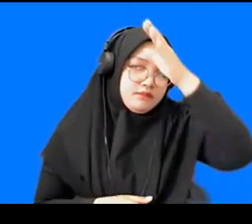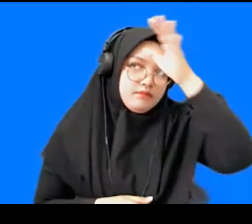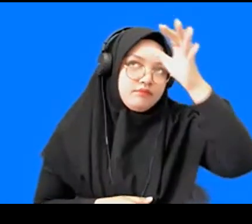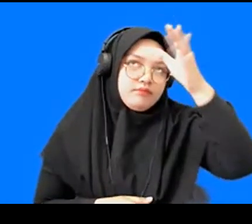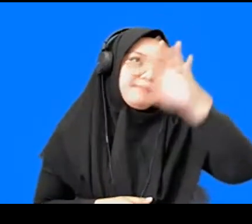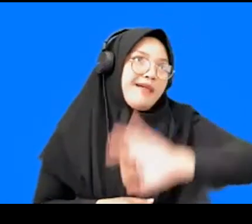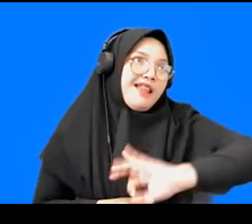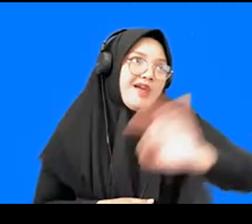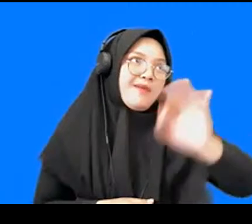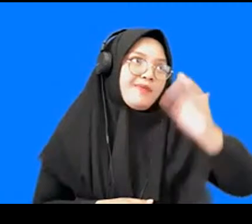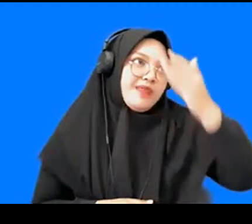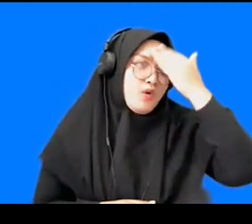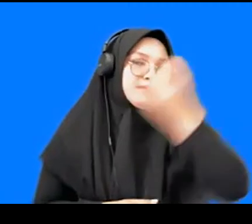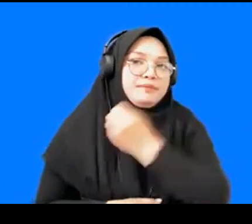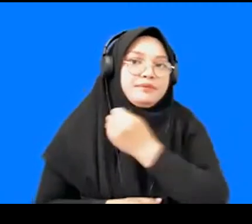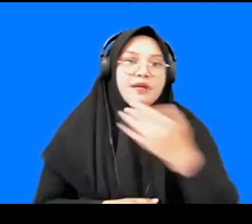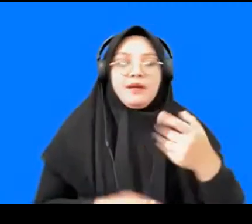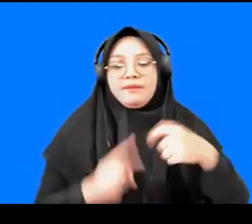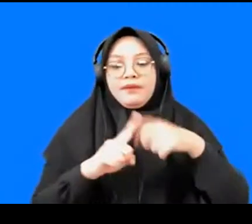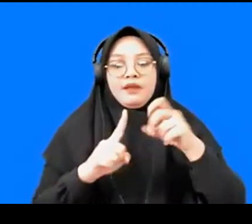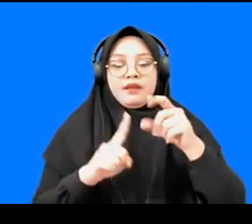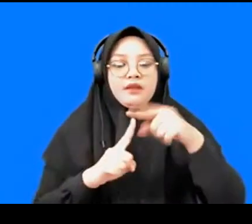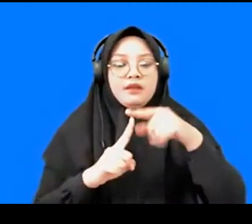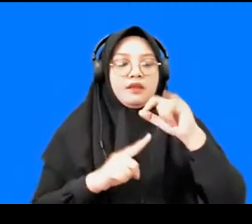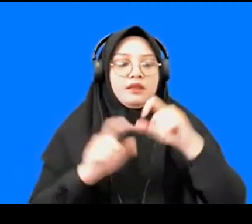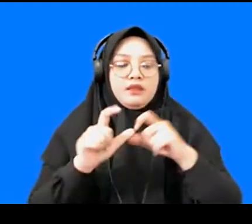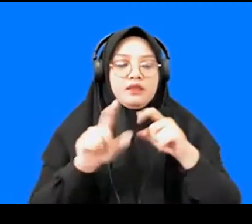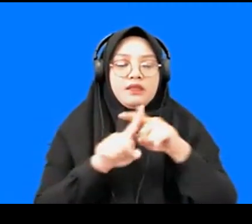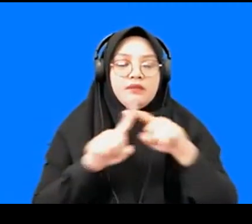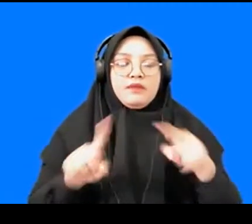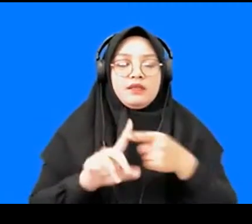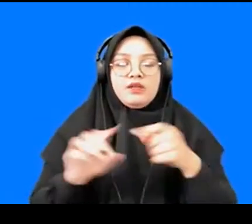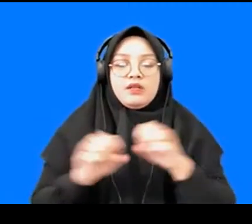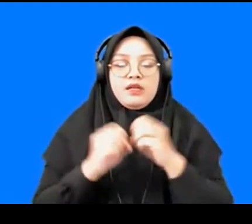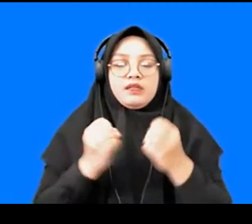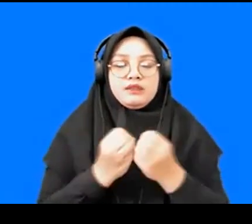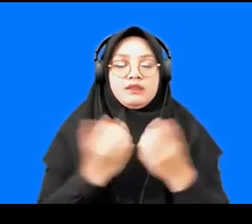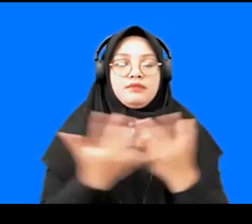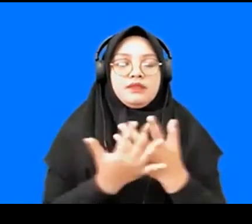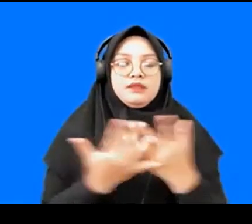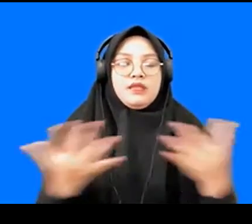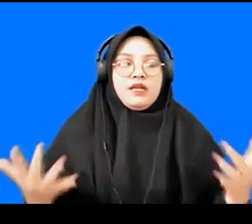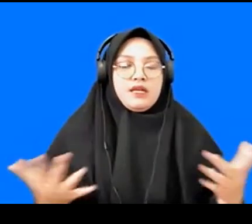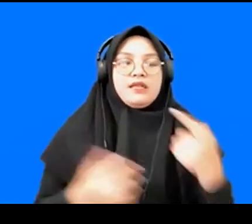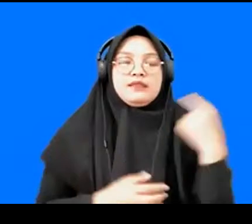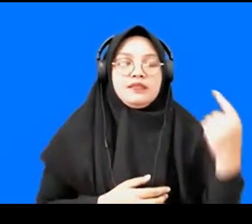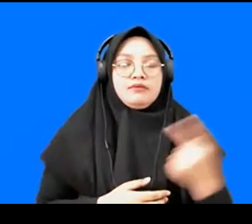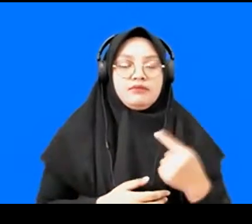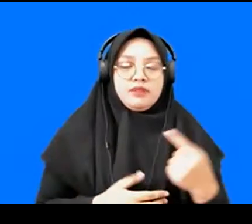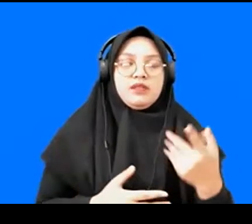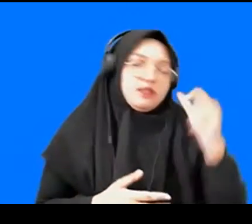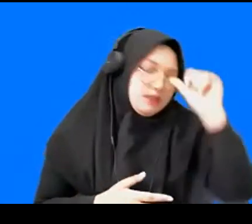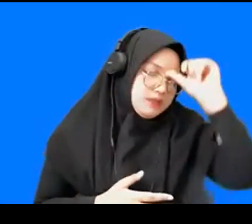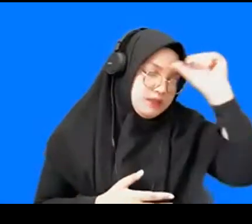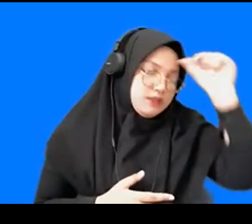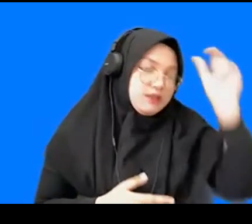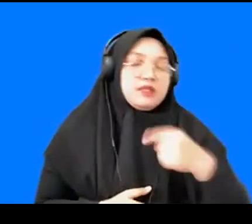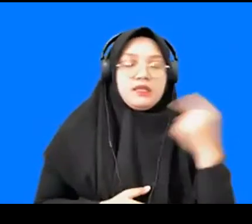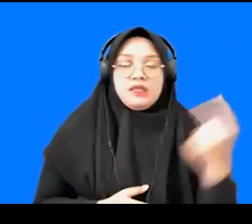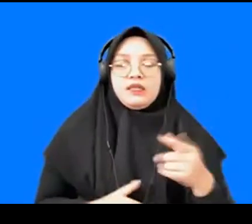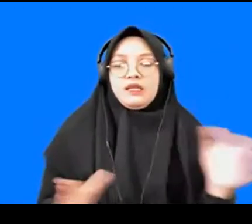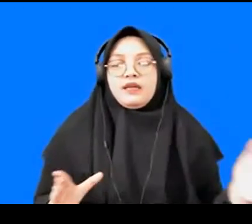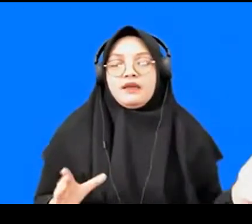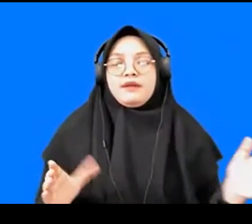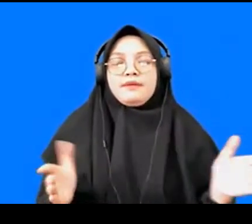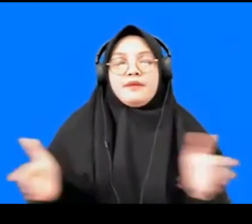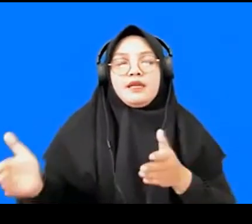in India, whether we are part of the official C20 or as a pressure group outside, promise to